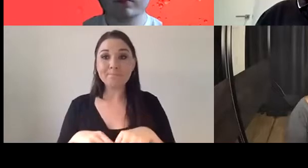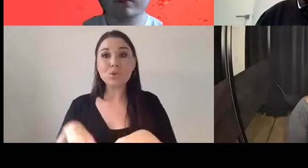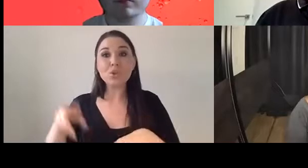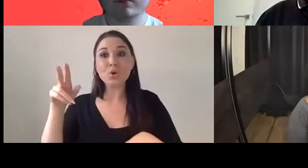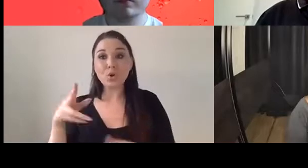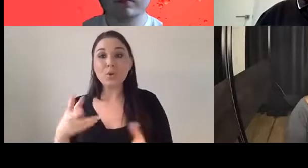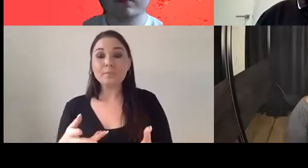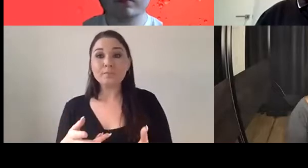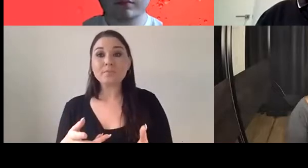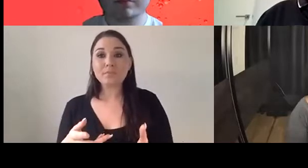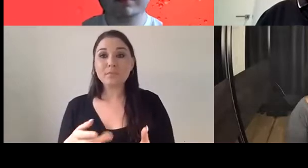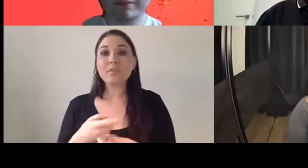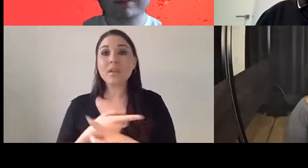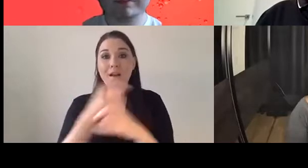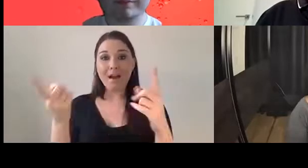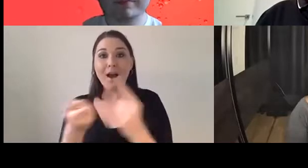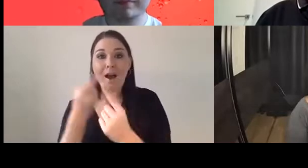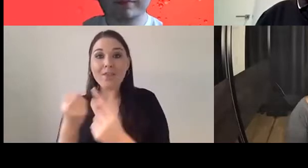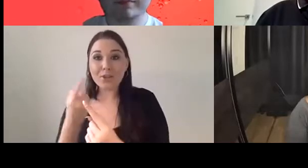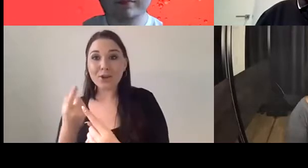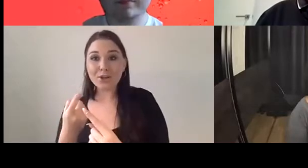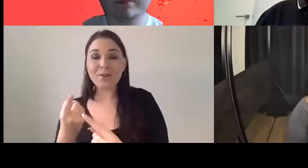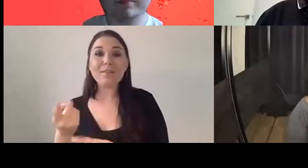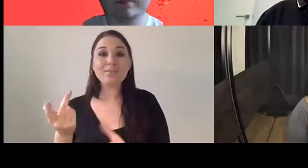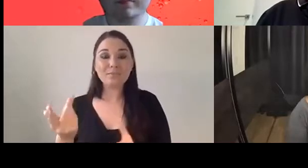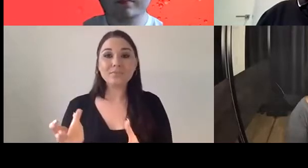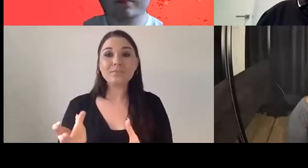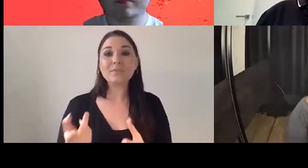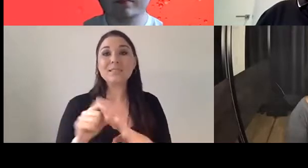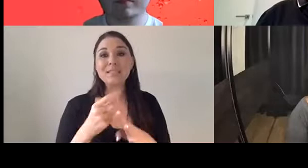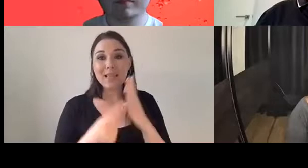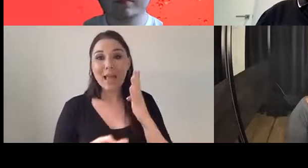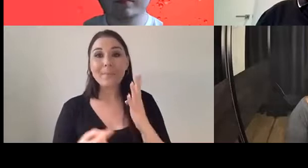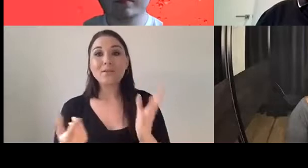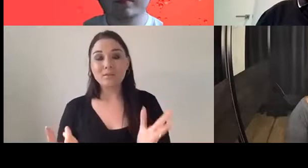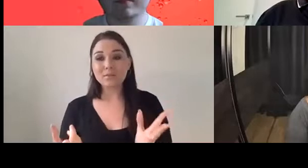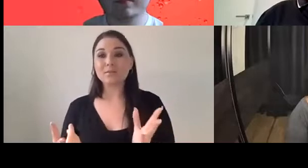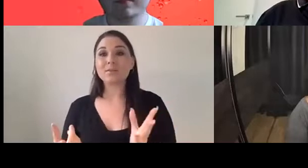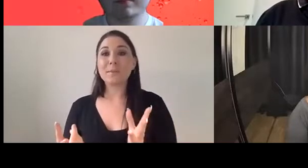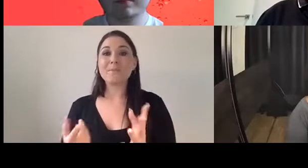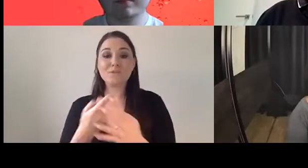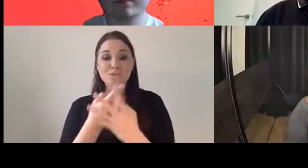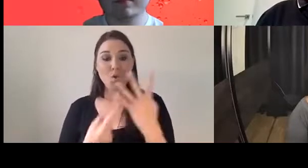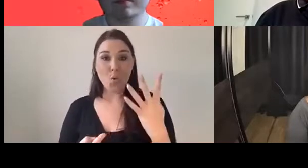are the people out there that have accessibility requirements. And the 4 business cases are, first of all, there's the legal